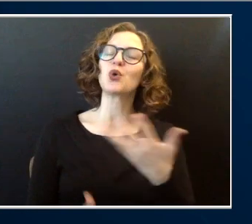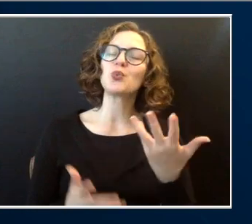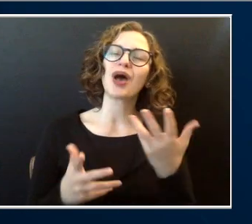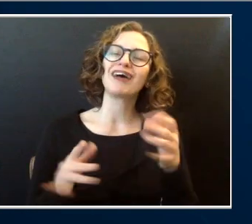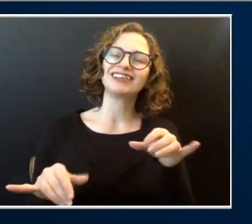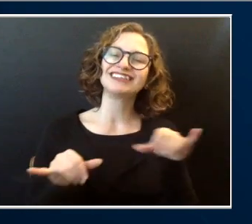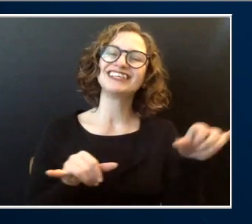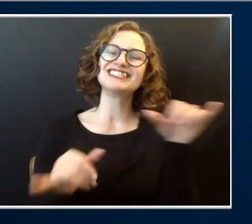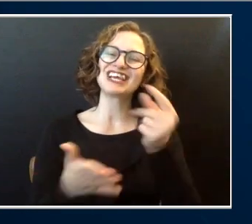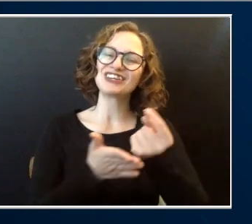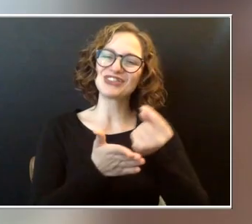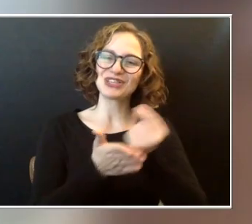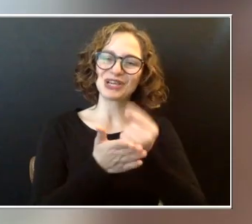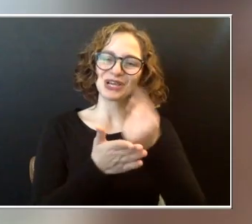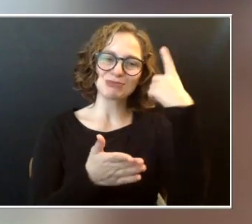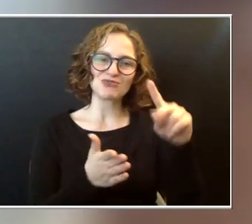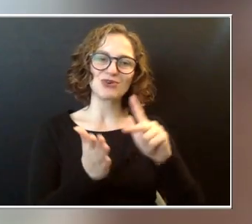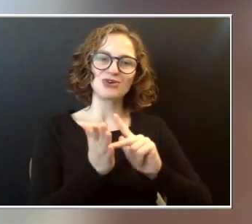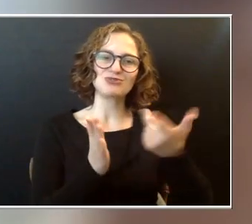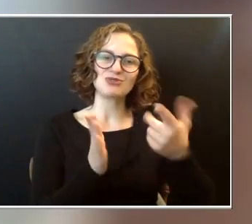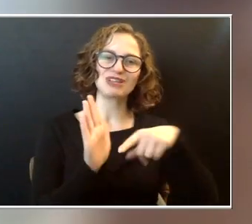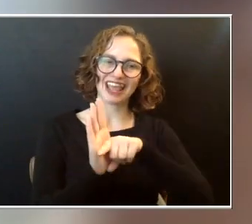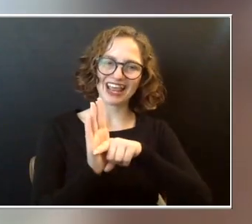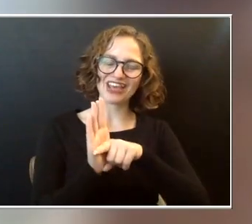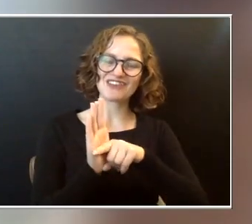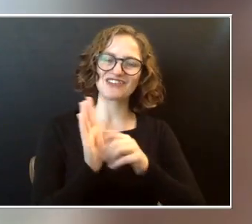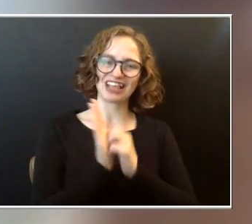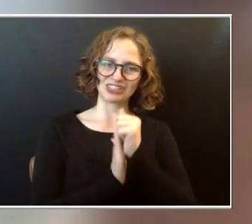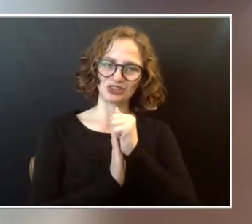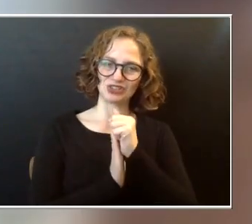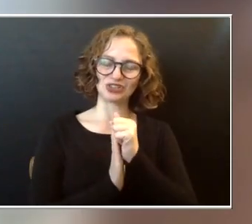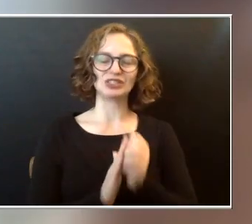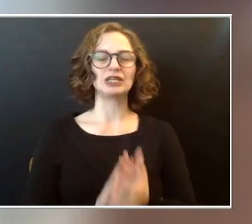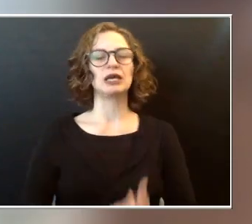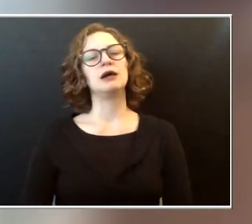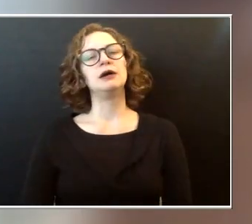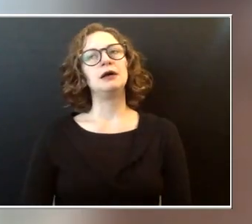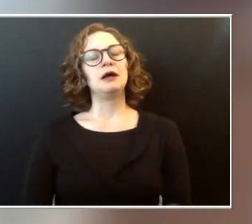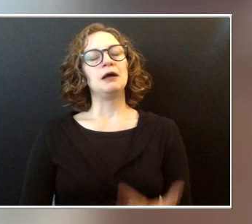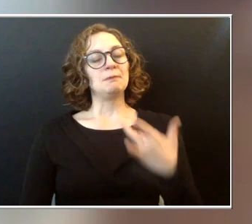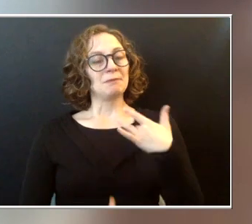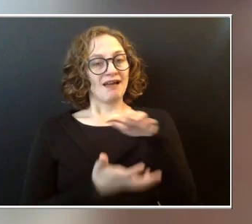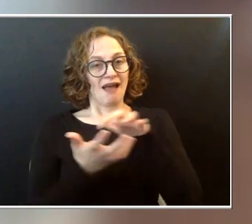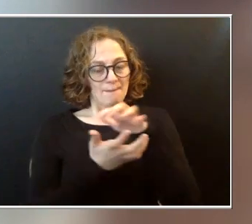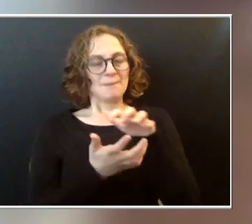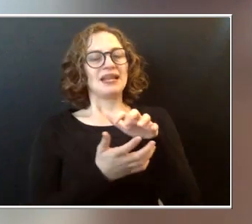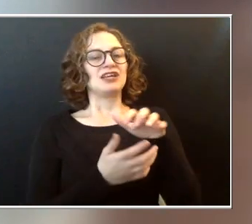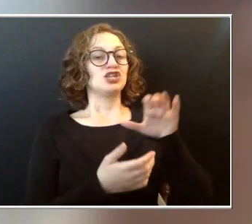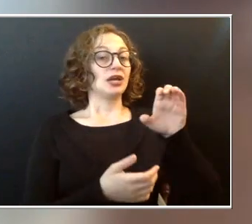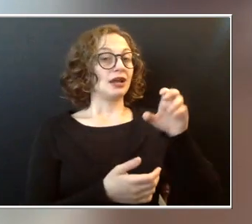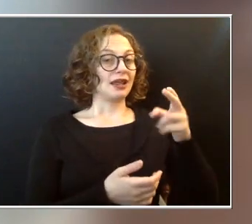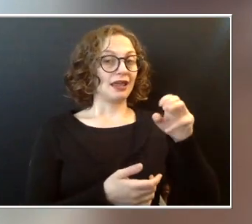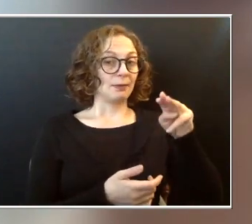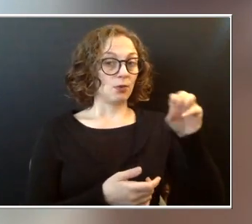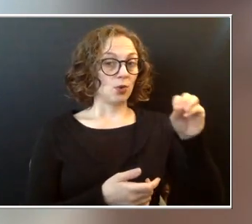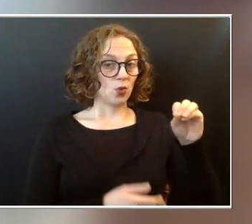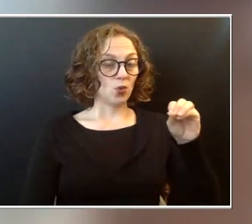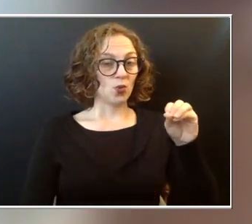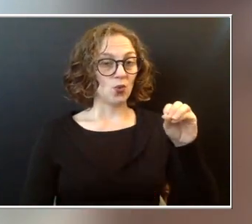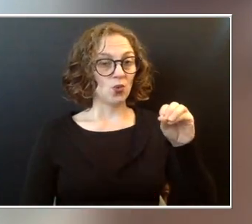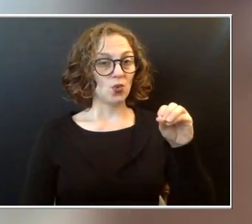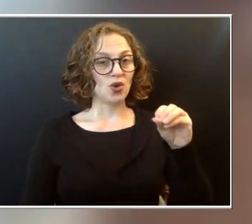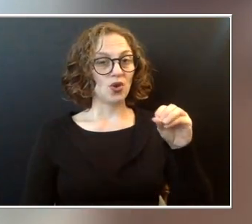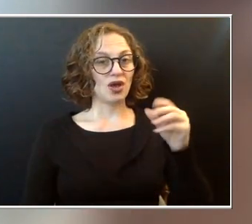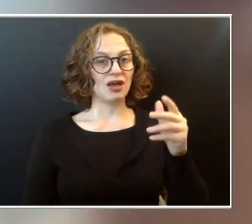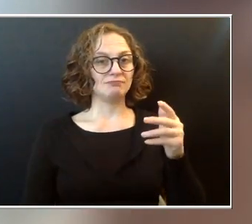how effective is it? So the standard therapy is usually a combination of chemotherapy, drugs, and that was our standard